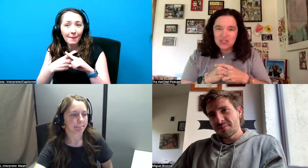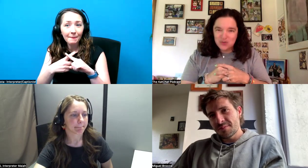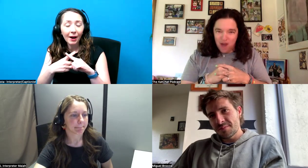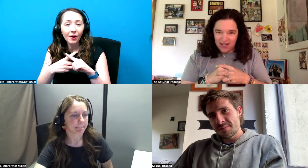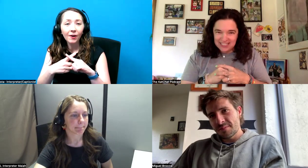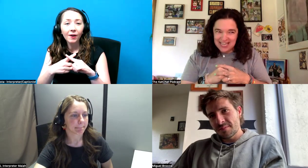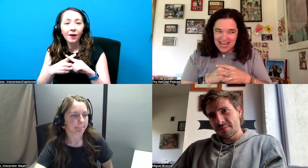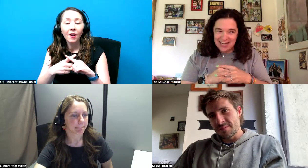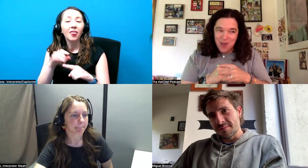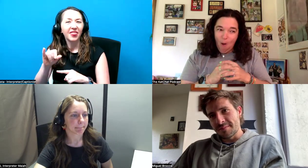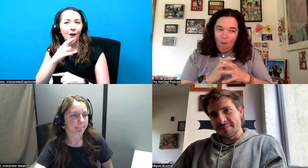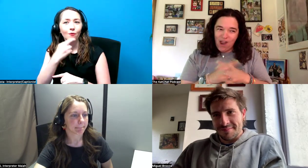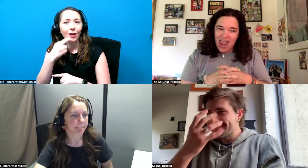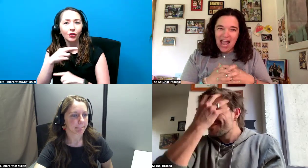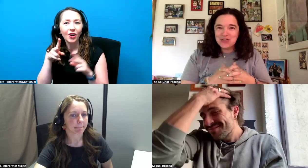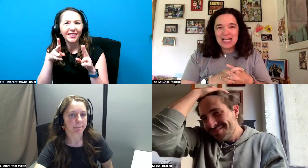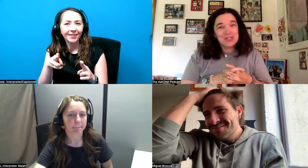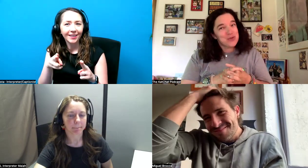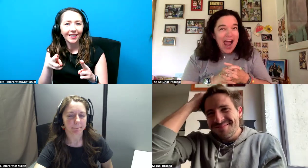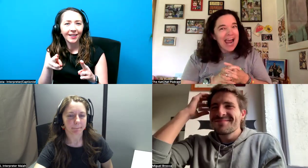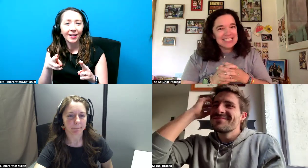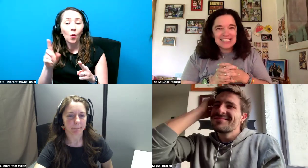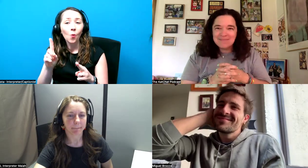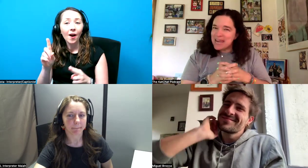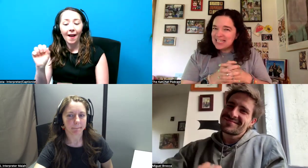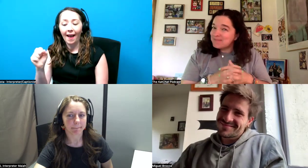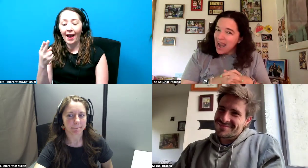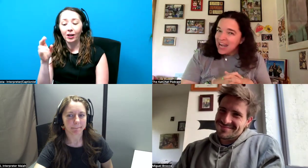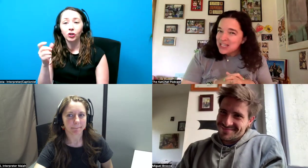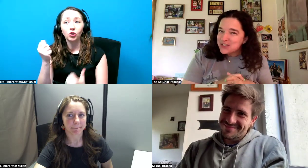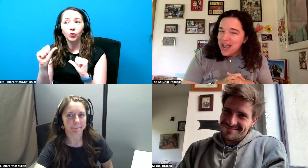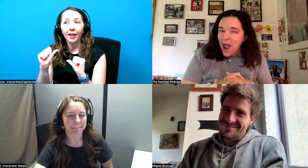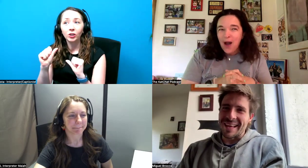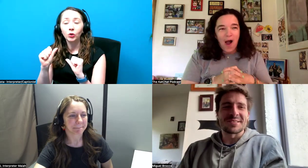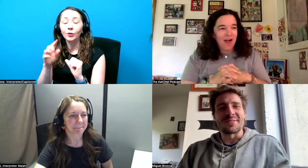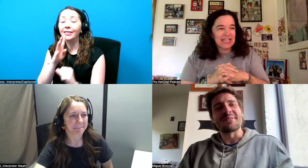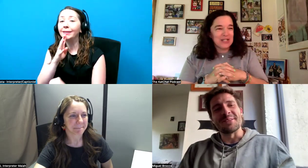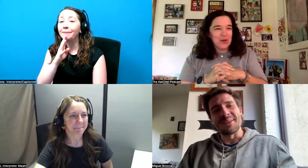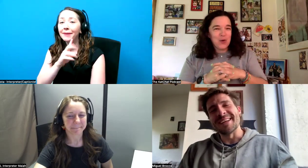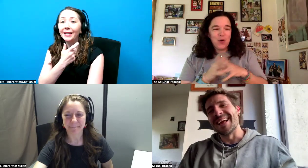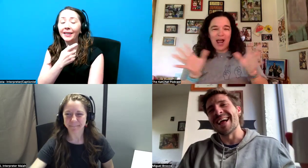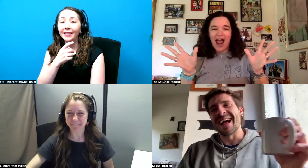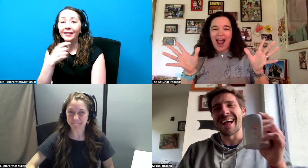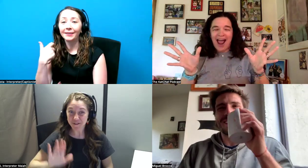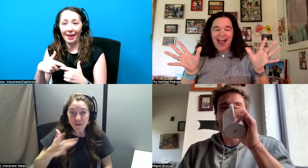that restaurant scene where I actually tried to speak Spanish? that's your I favorite,